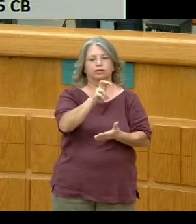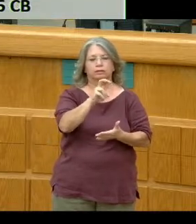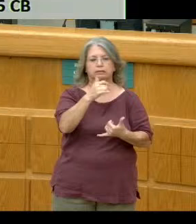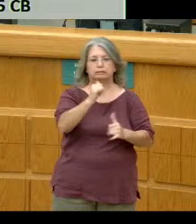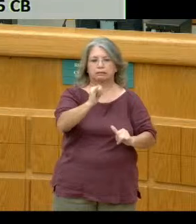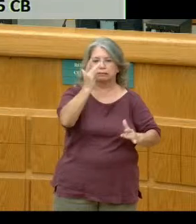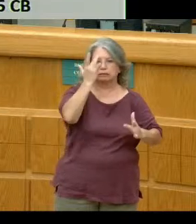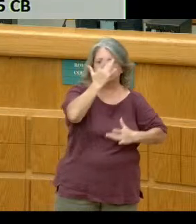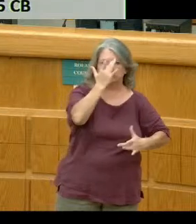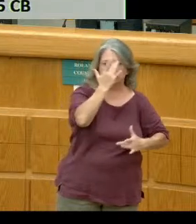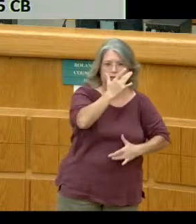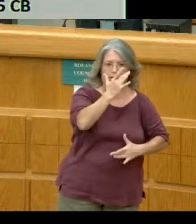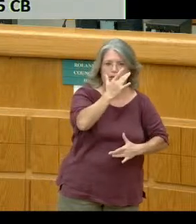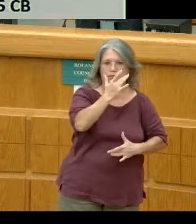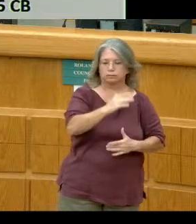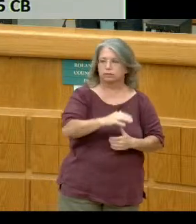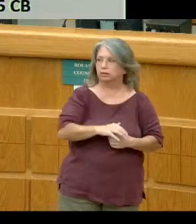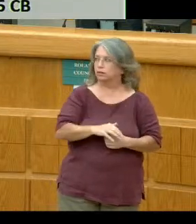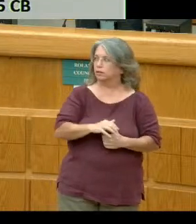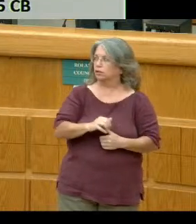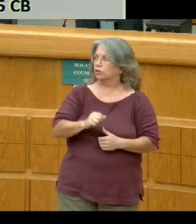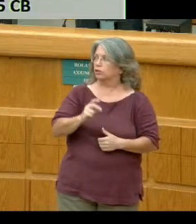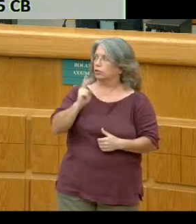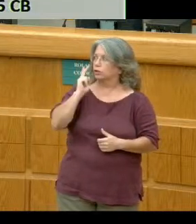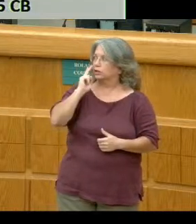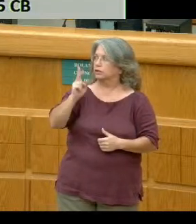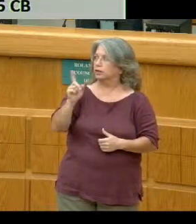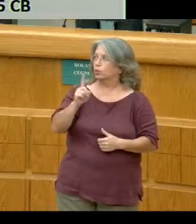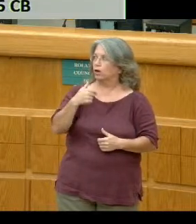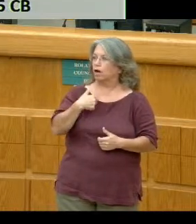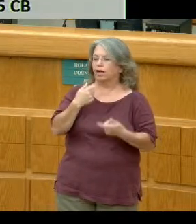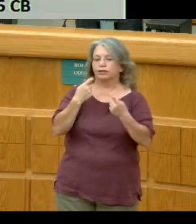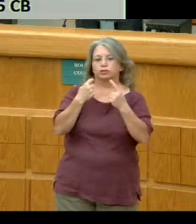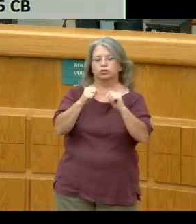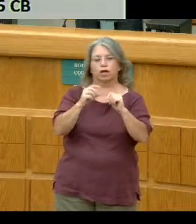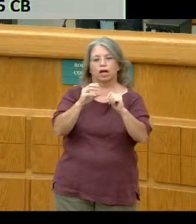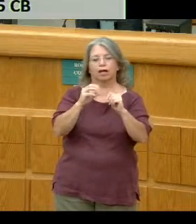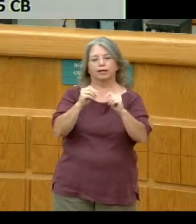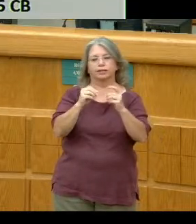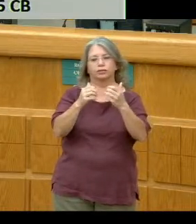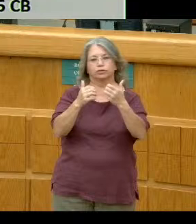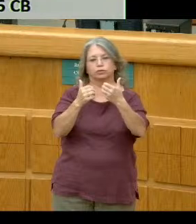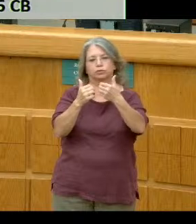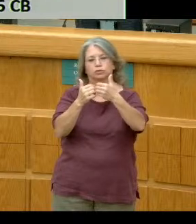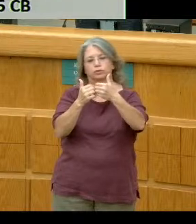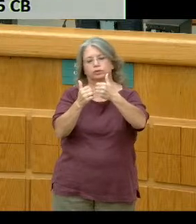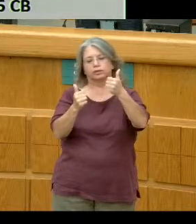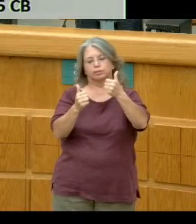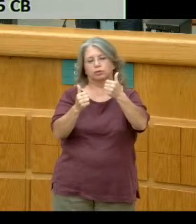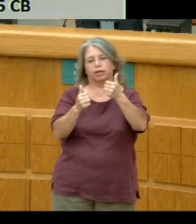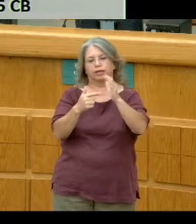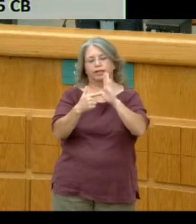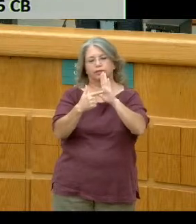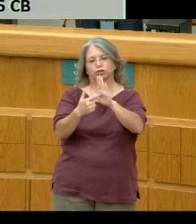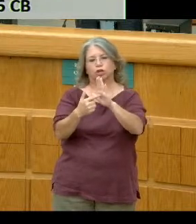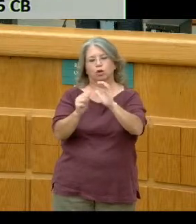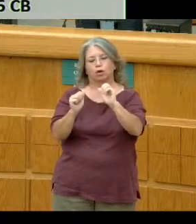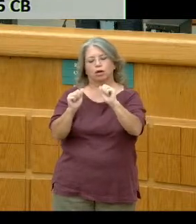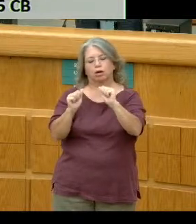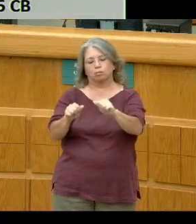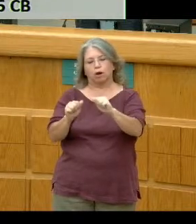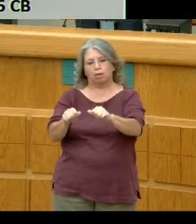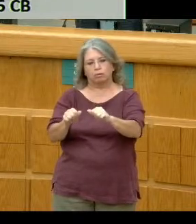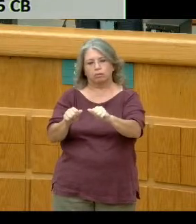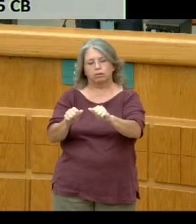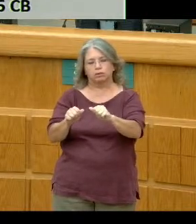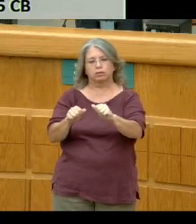this is where I can't disentangle the probable positives here from the confirmed